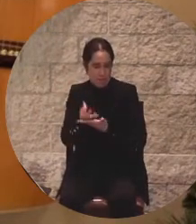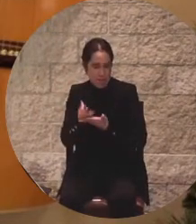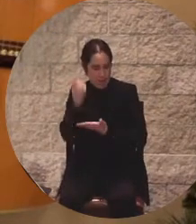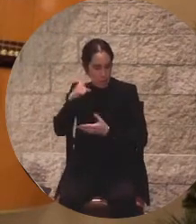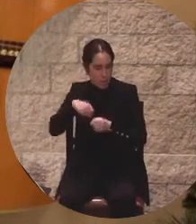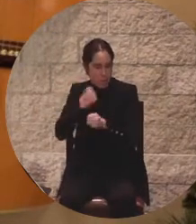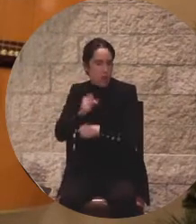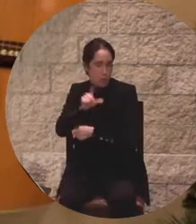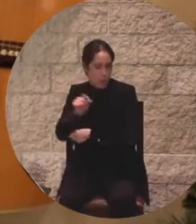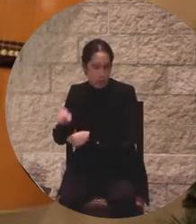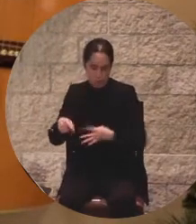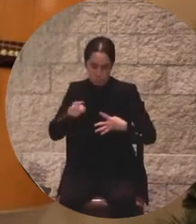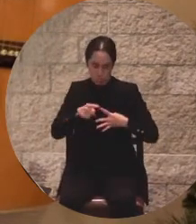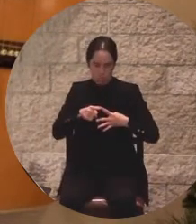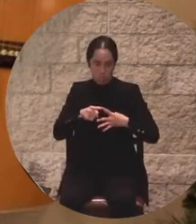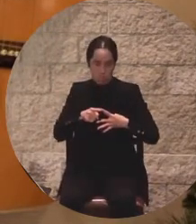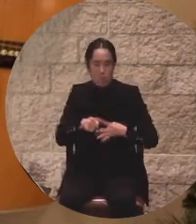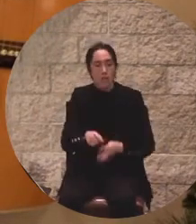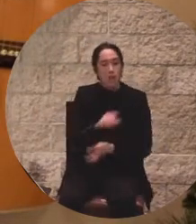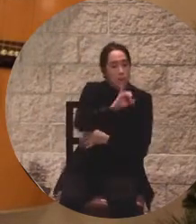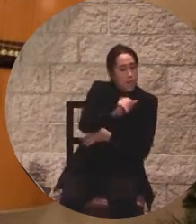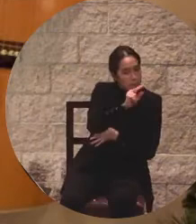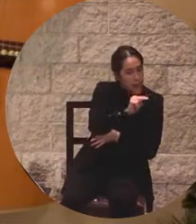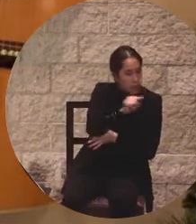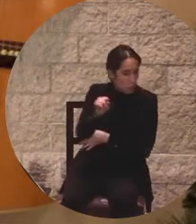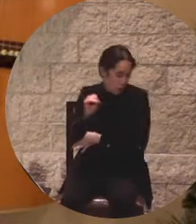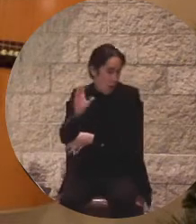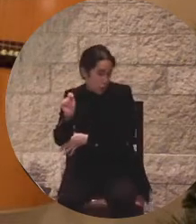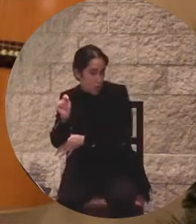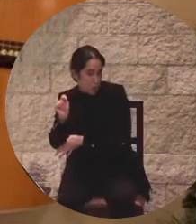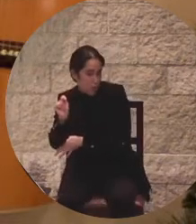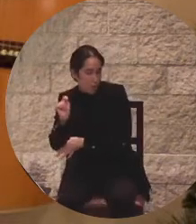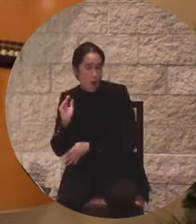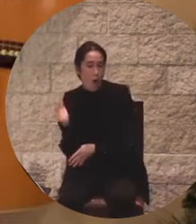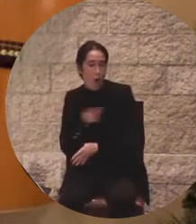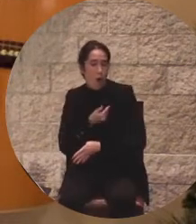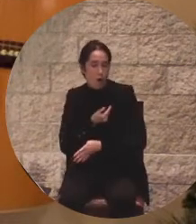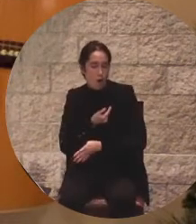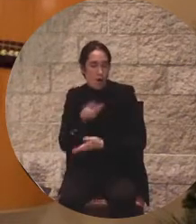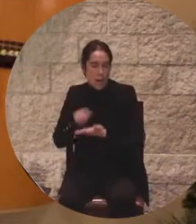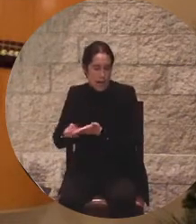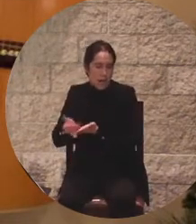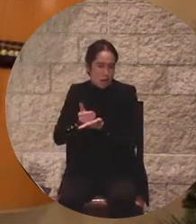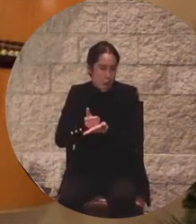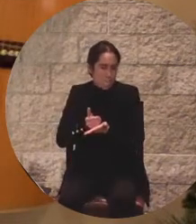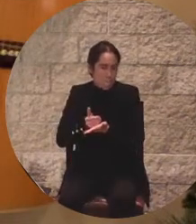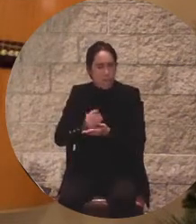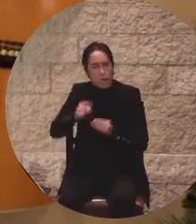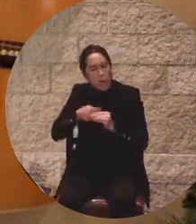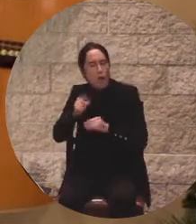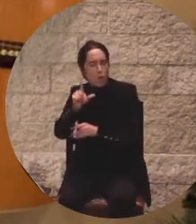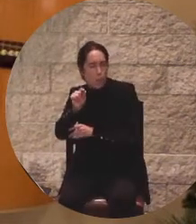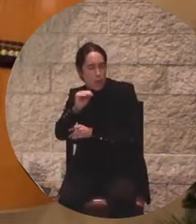One, 10 months through the year, through October, our income was about 20% below